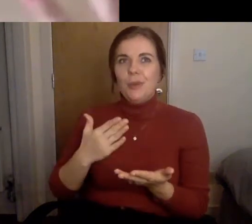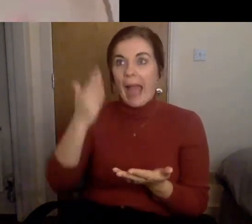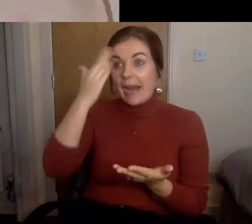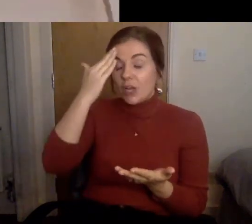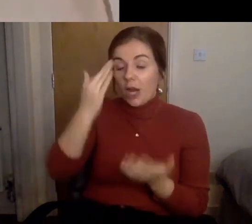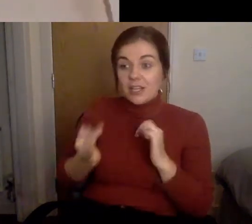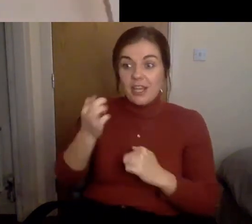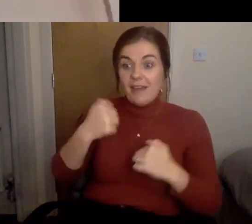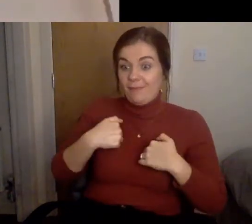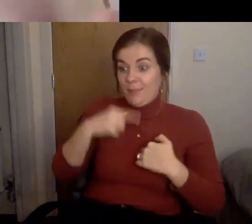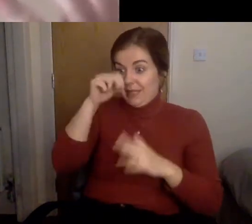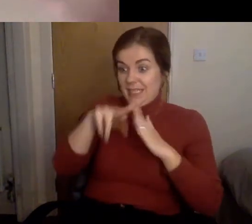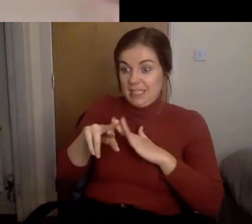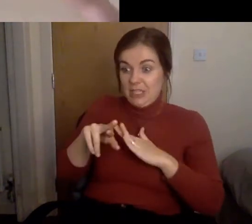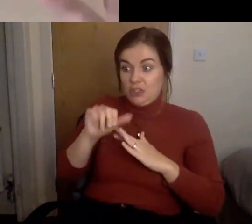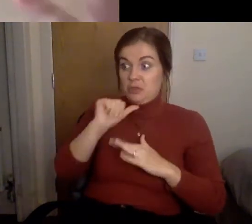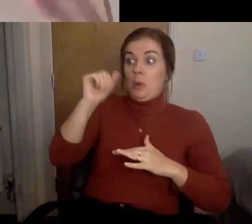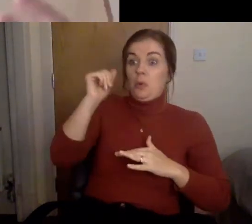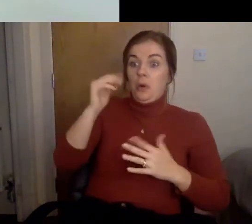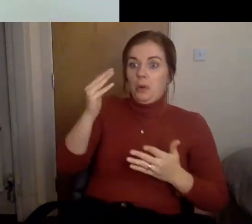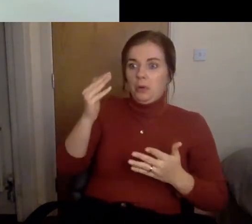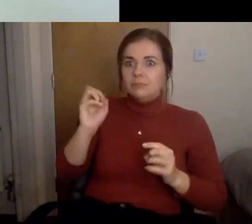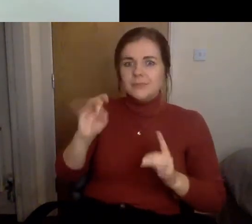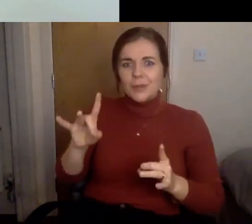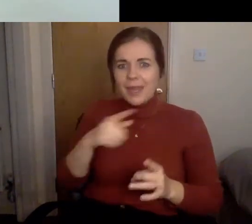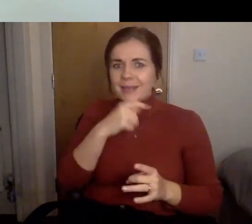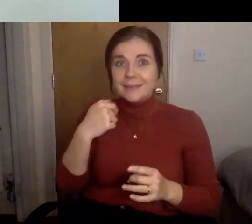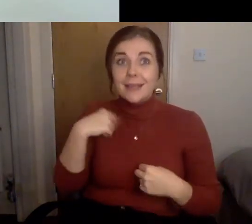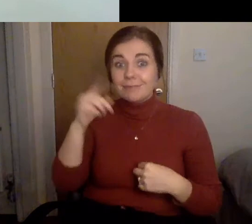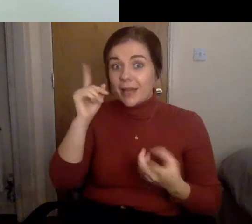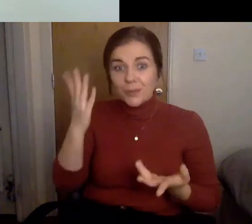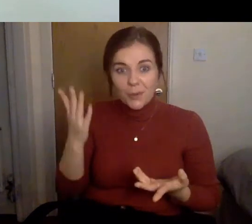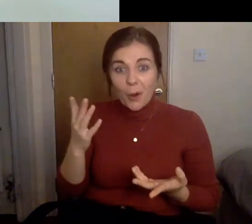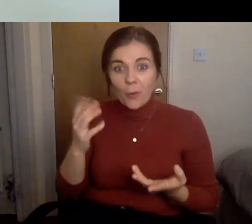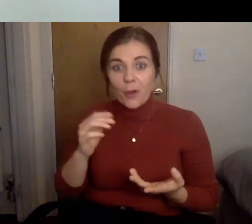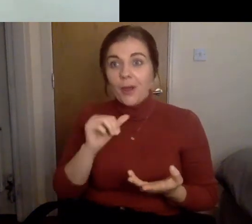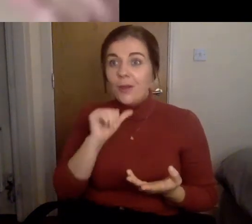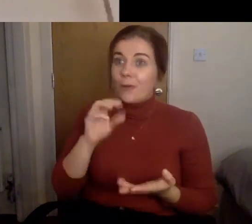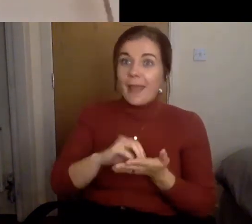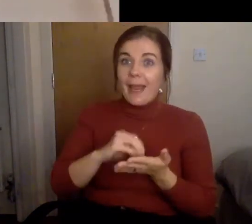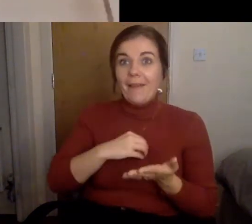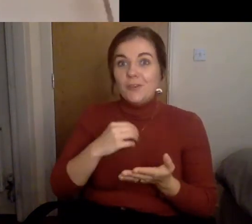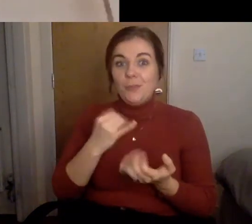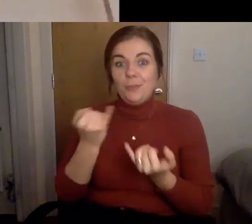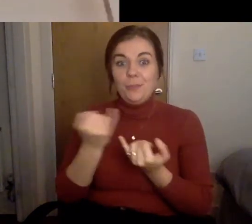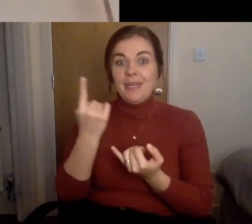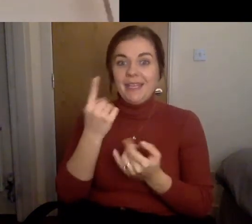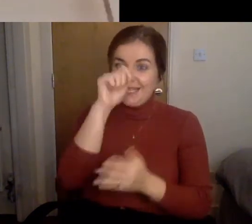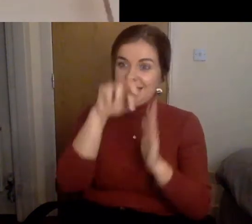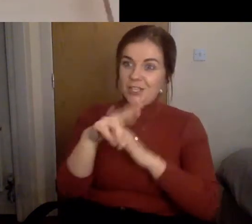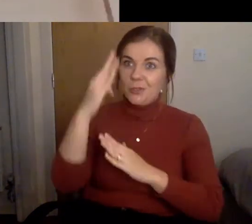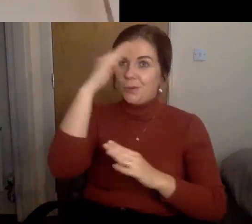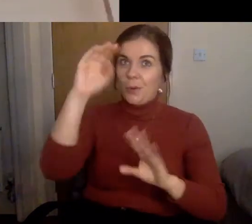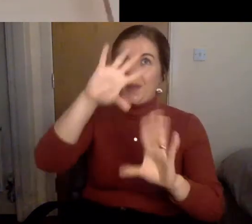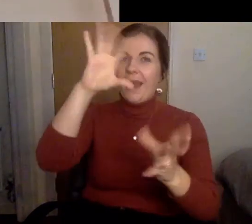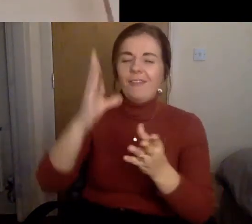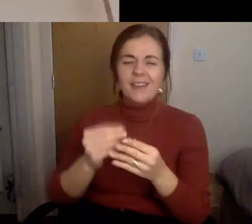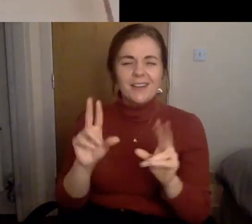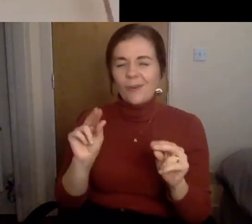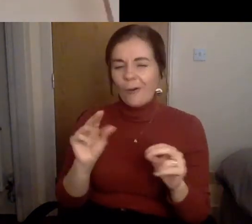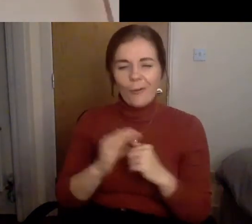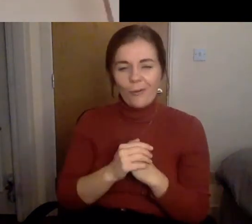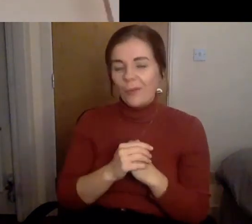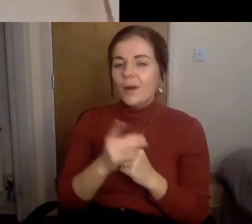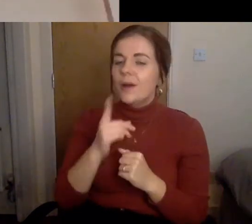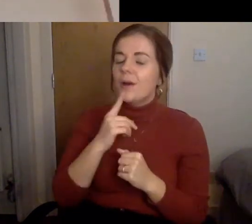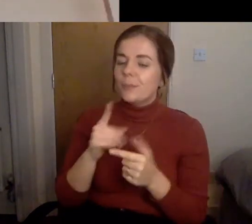don't know that, so you don't have to be the all-knowing, like nobody knows everything. Yeah. But also I think the fact